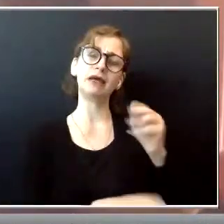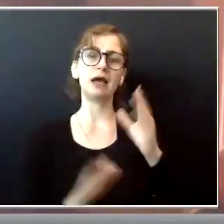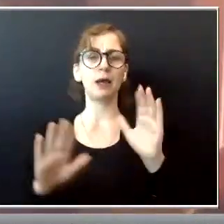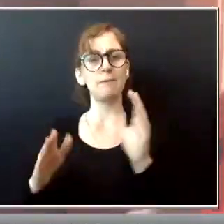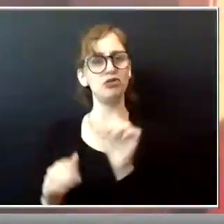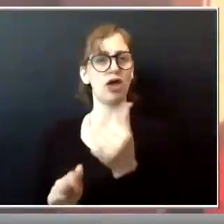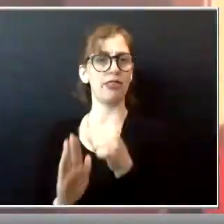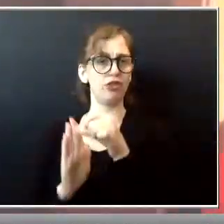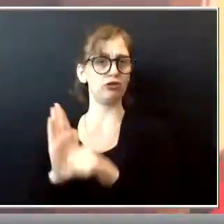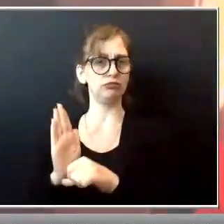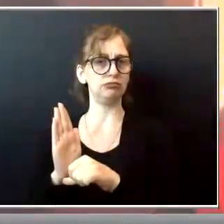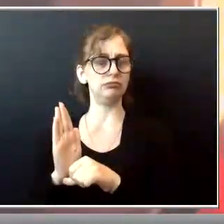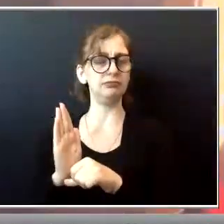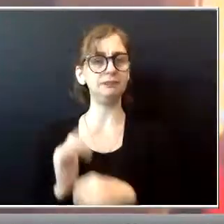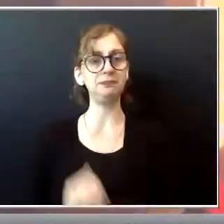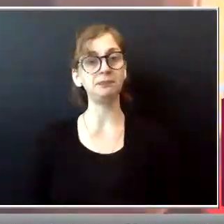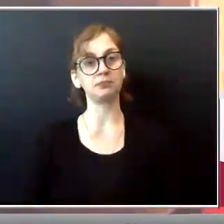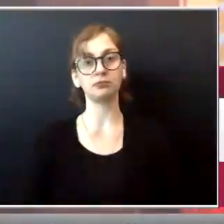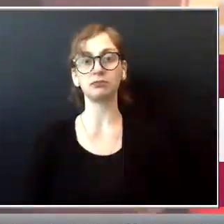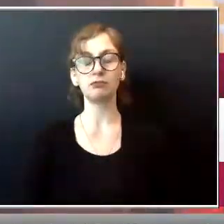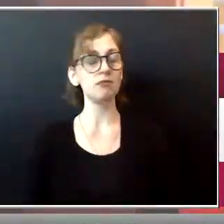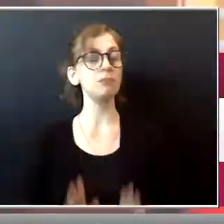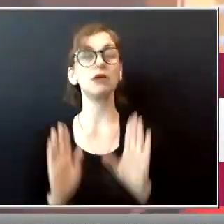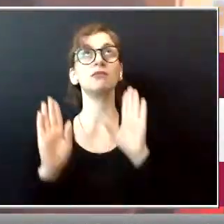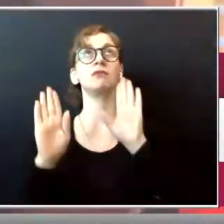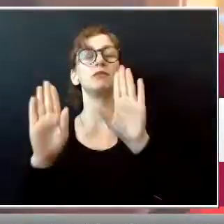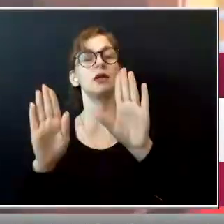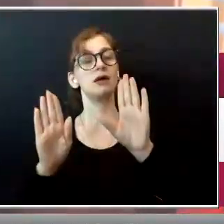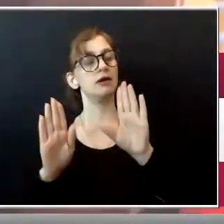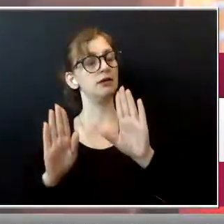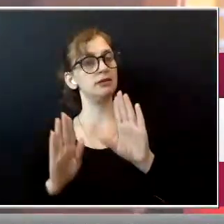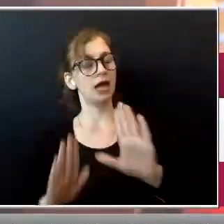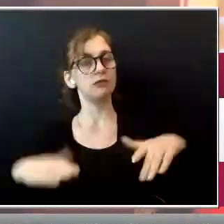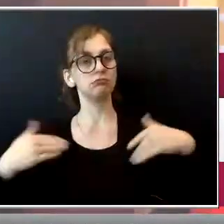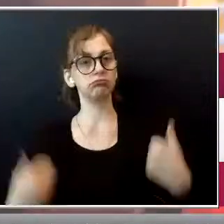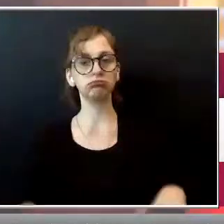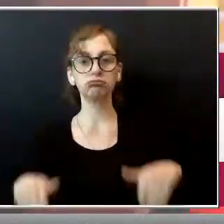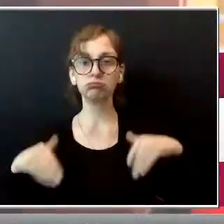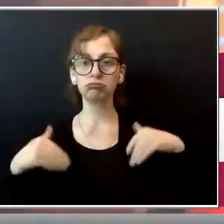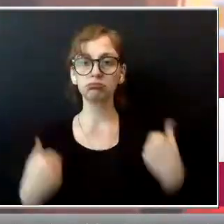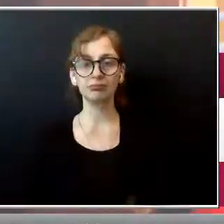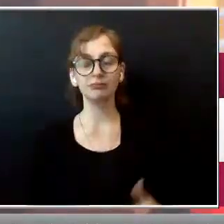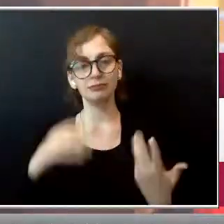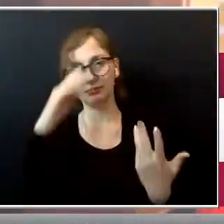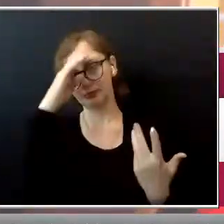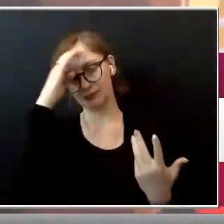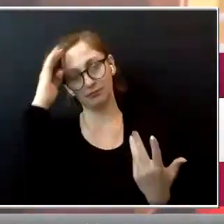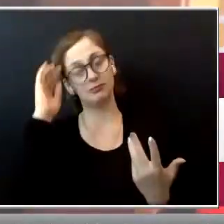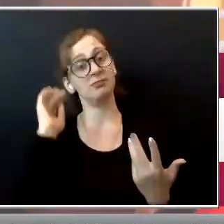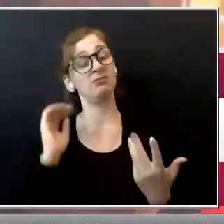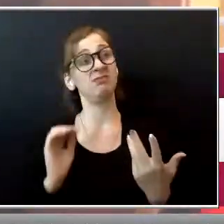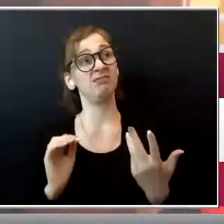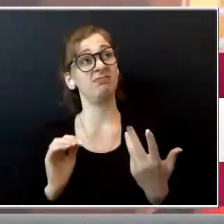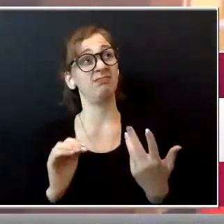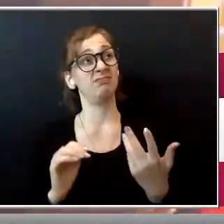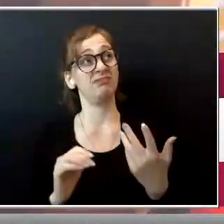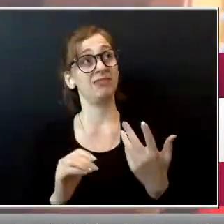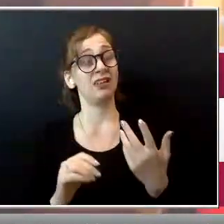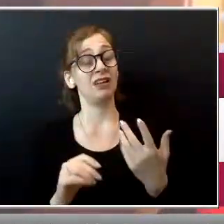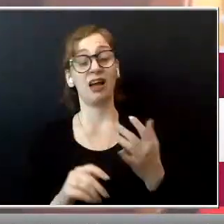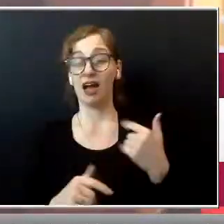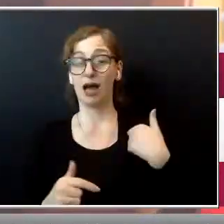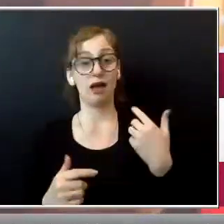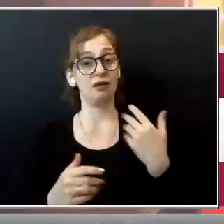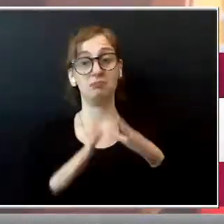it was fantastic. I mean, I got up and basically walked out of the hospital under my own